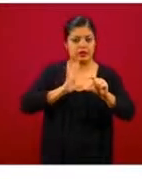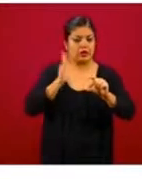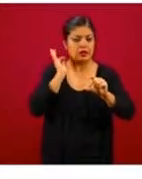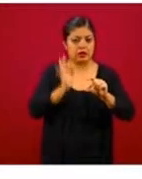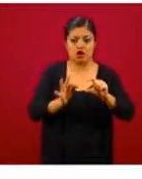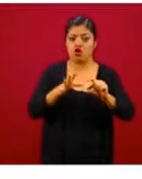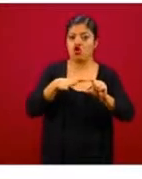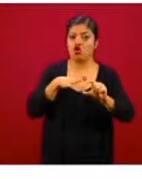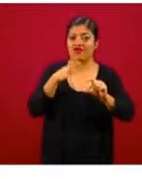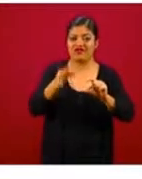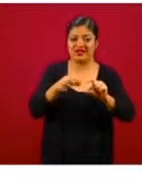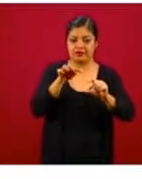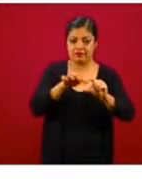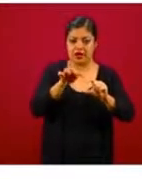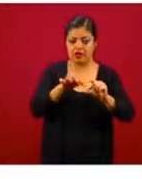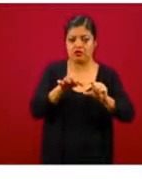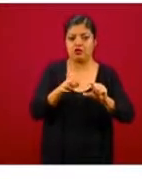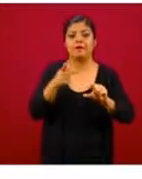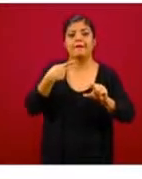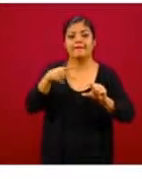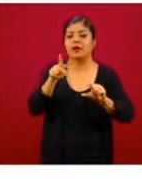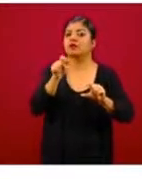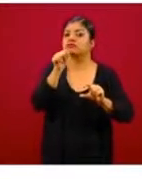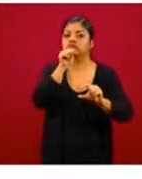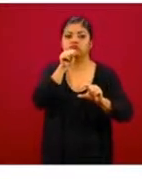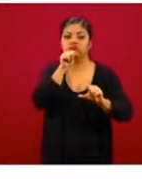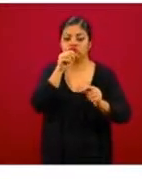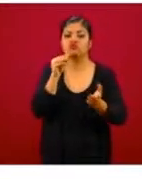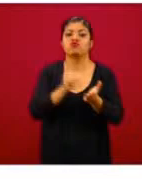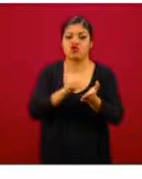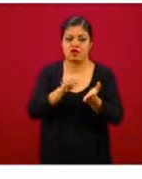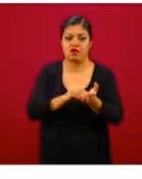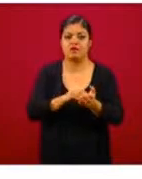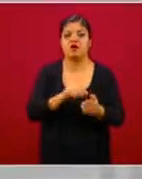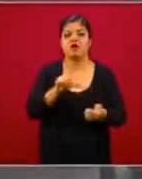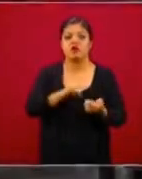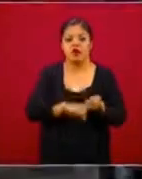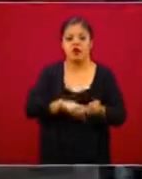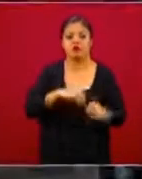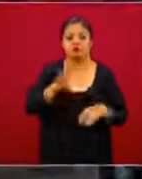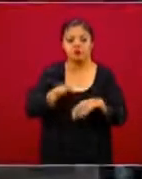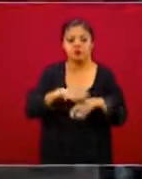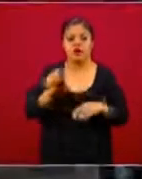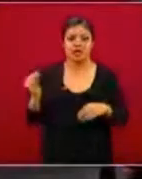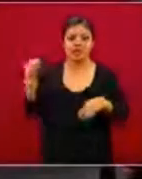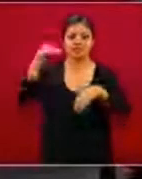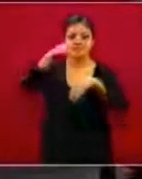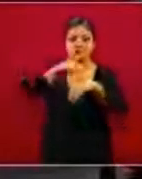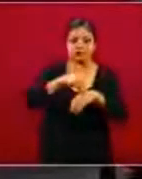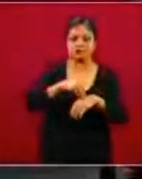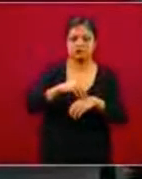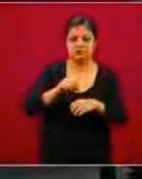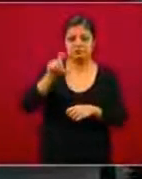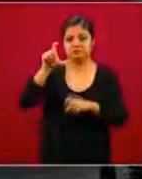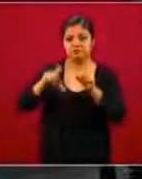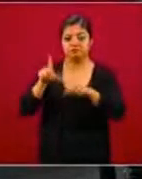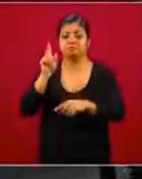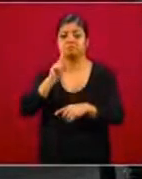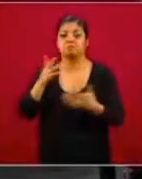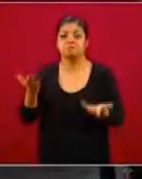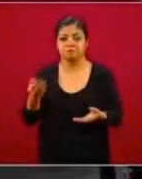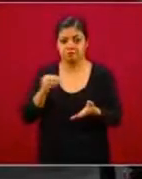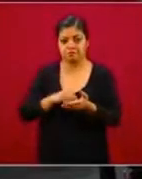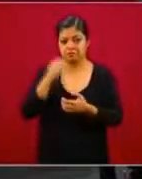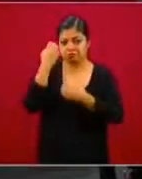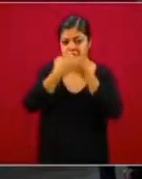how the dark cherry colored bars are, which are cases that are confirmed by a lab result, but we're still